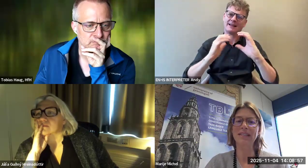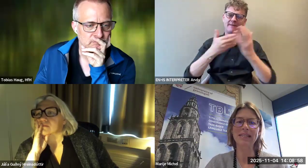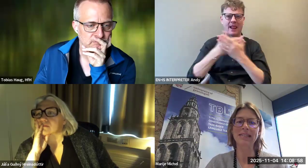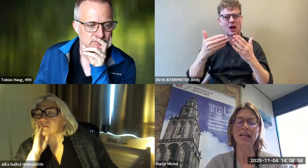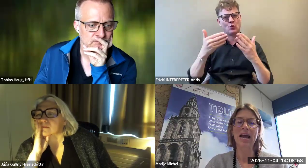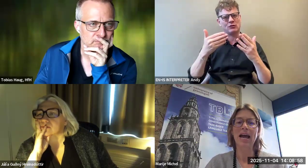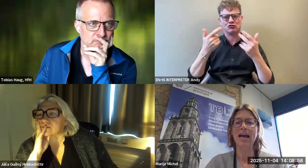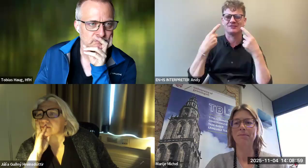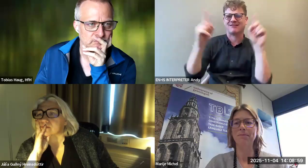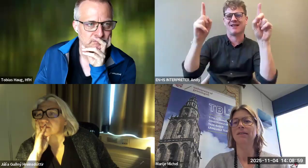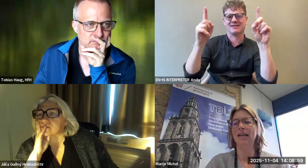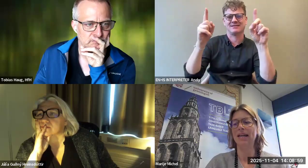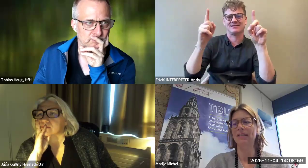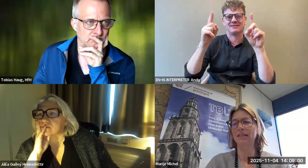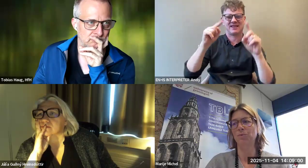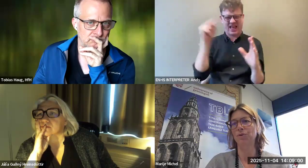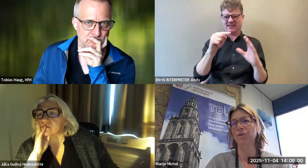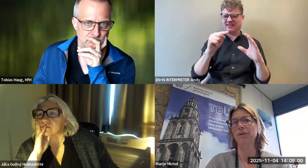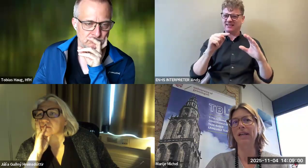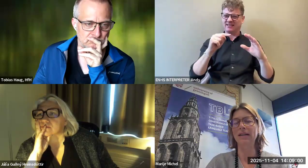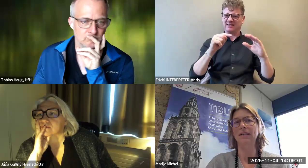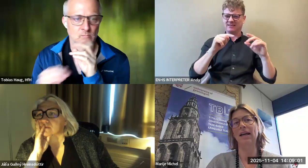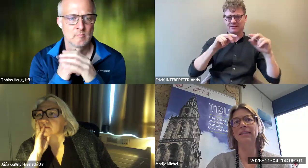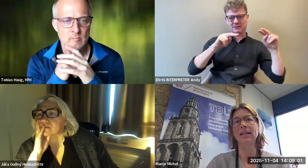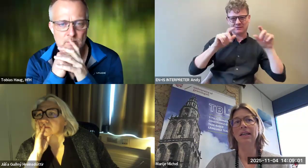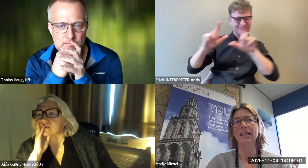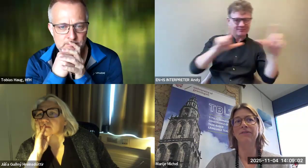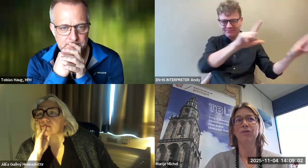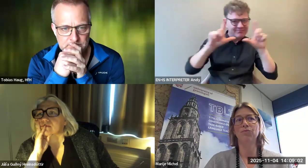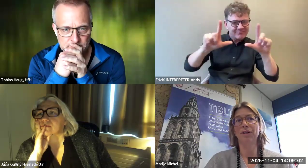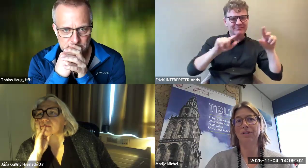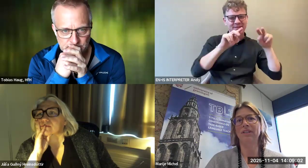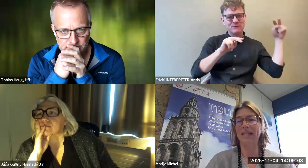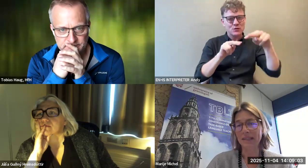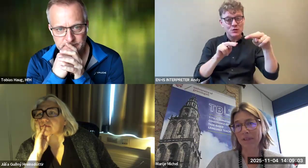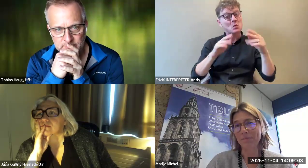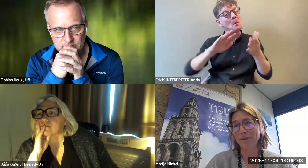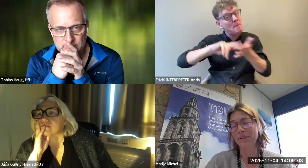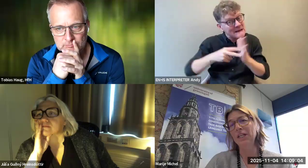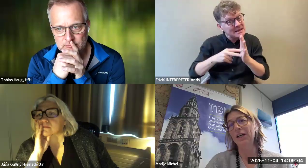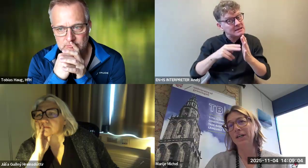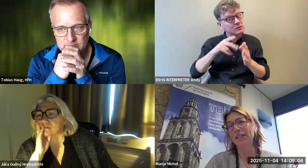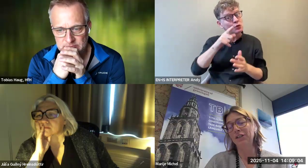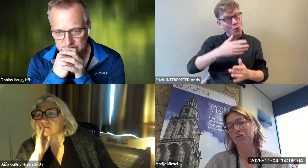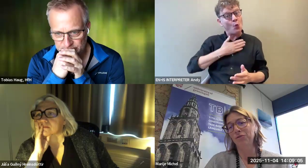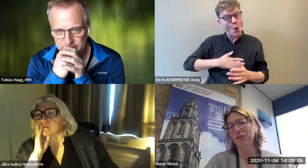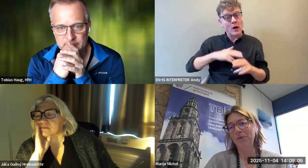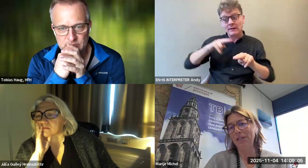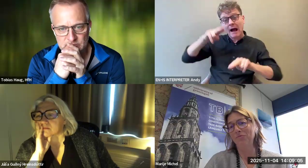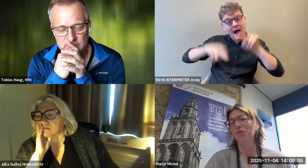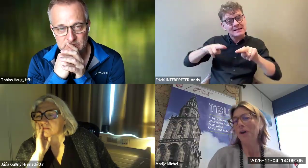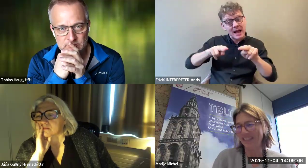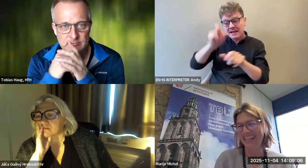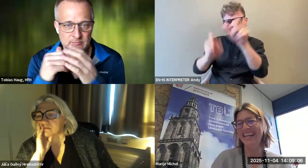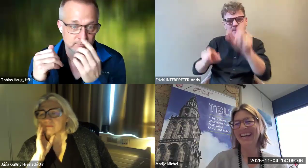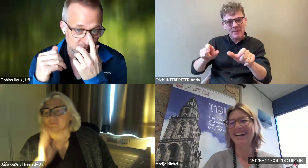communicative success. And based on that, it was also clear that if you want to assess people they should also